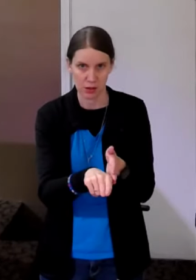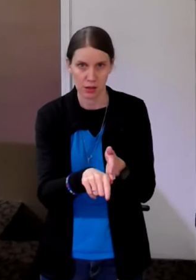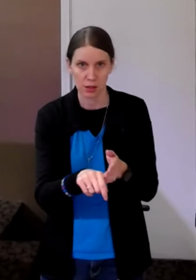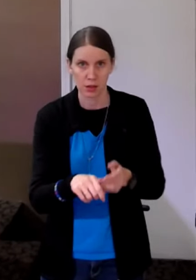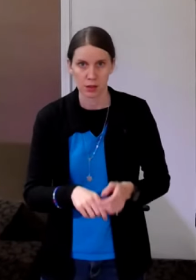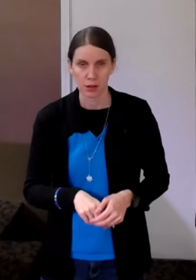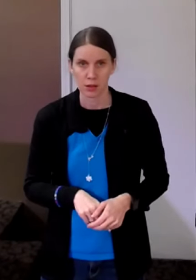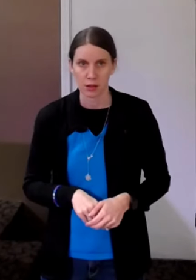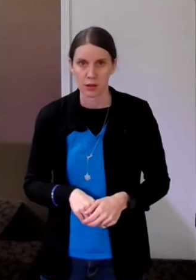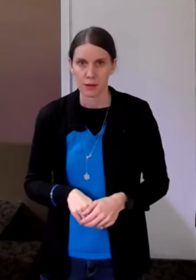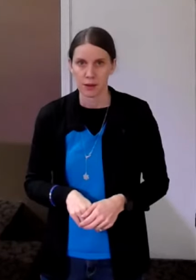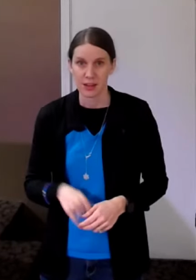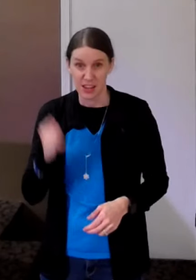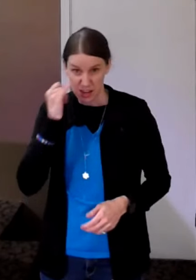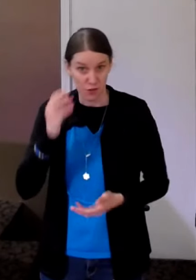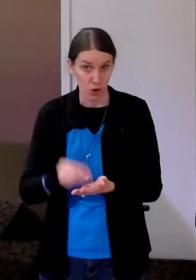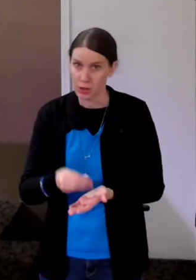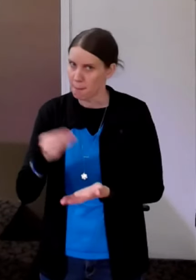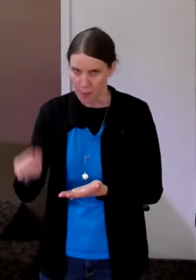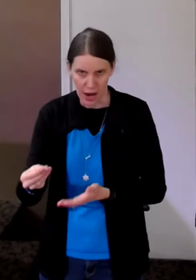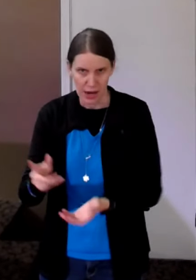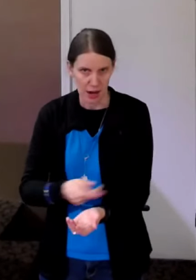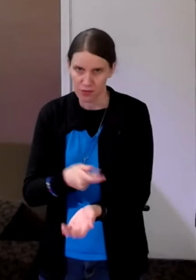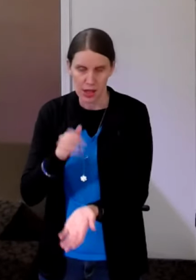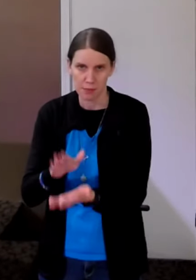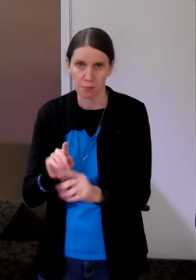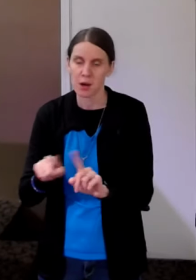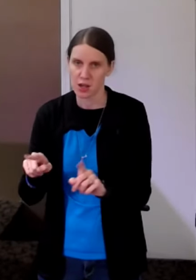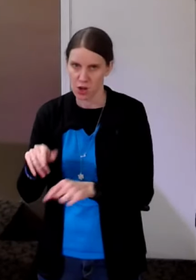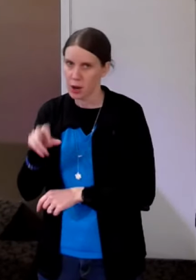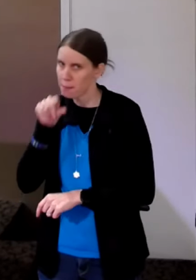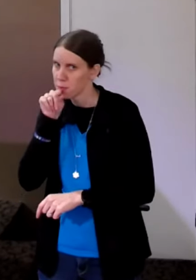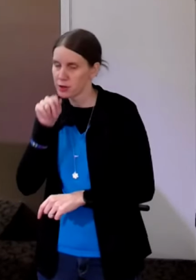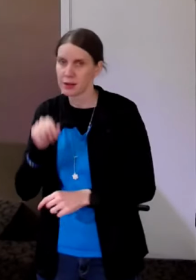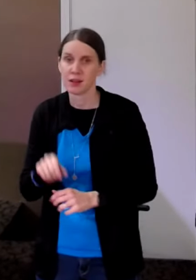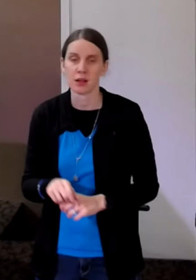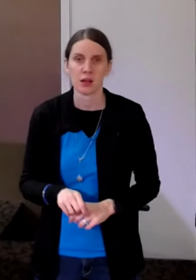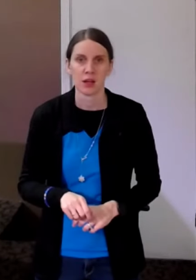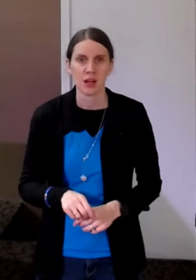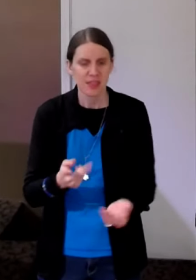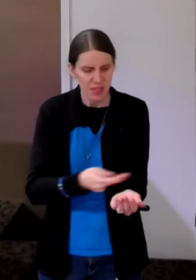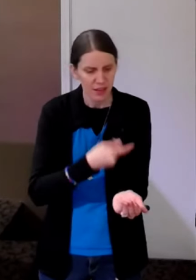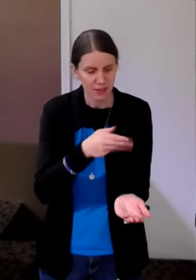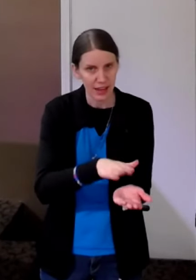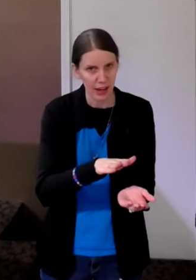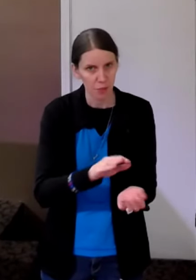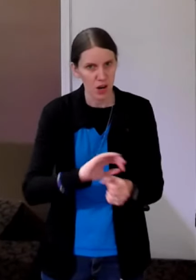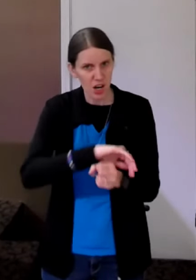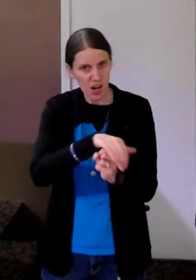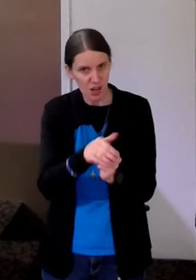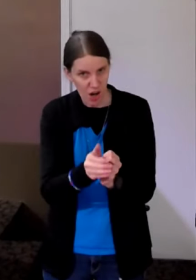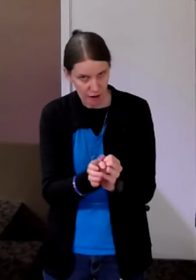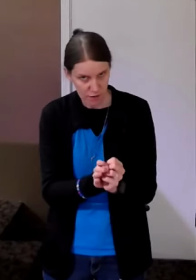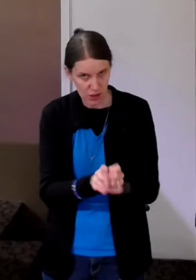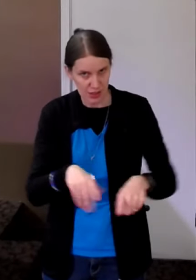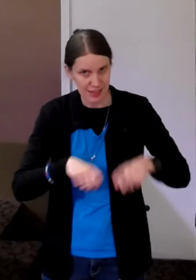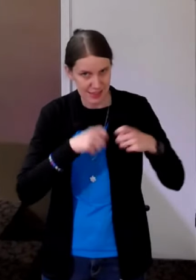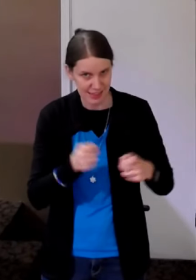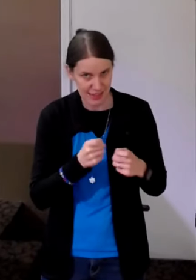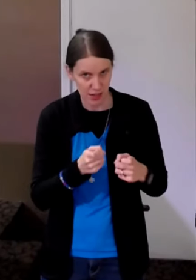sacrifices if you could not afford that. But the lamb would be sacrificed to cover up sin until